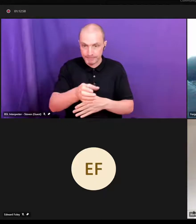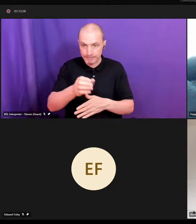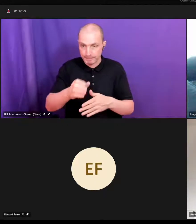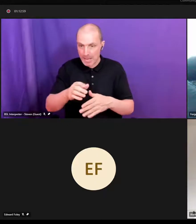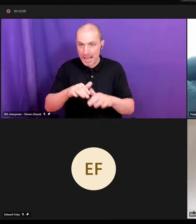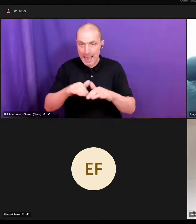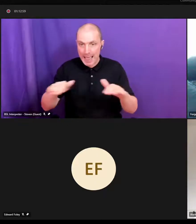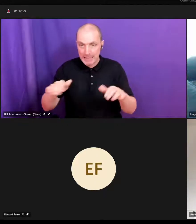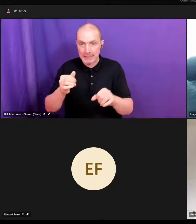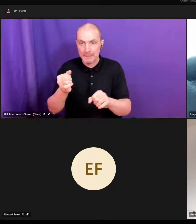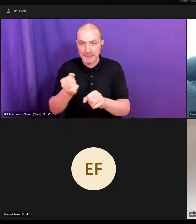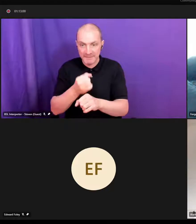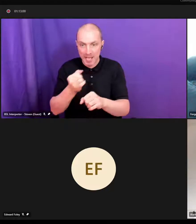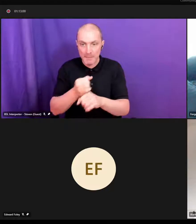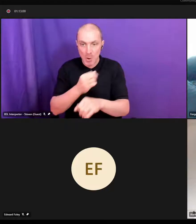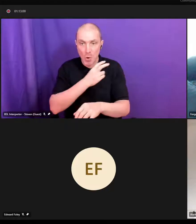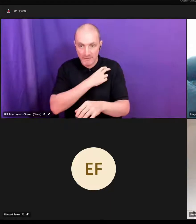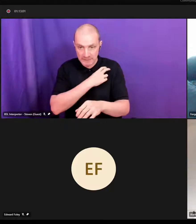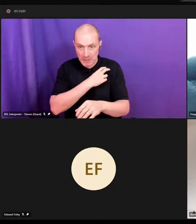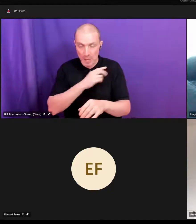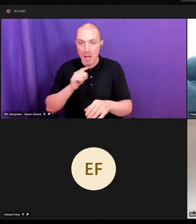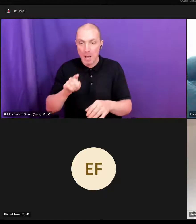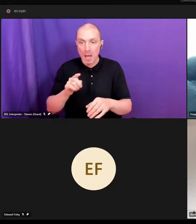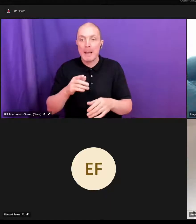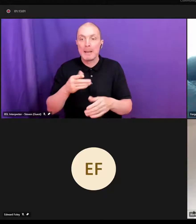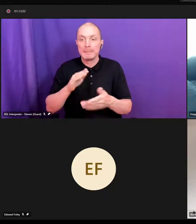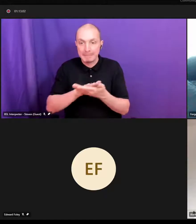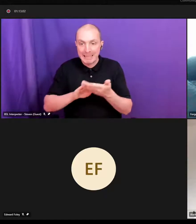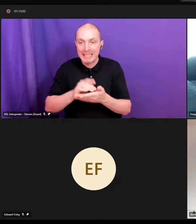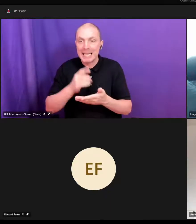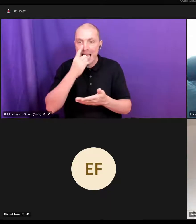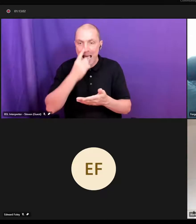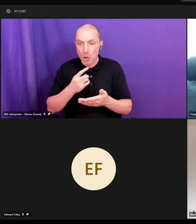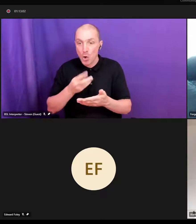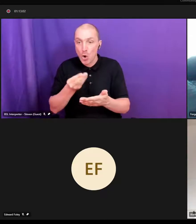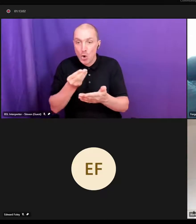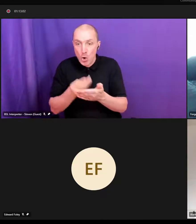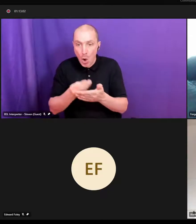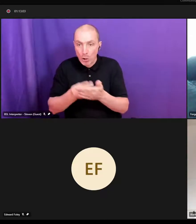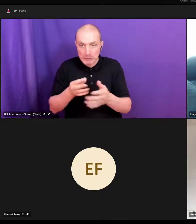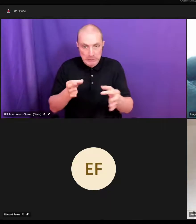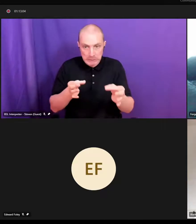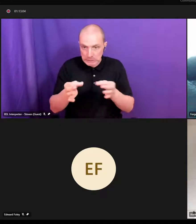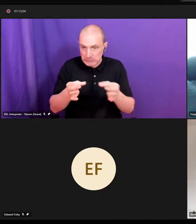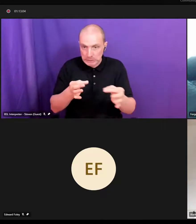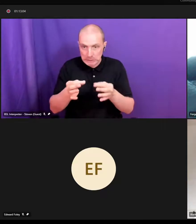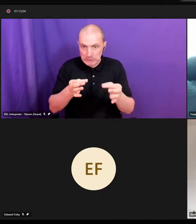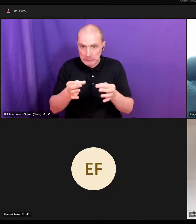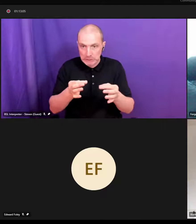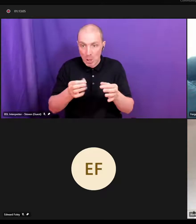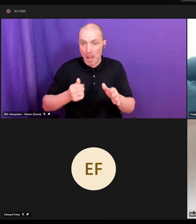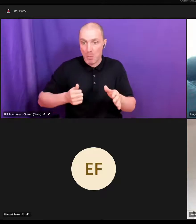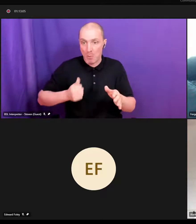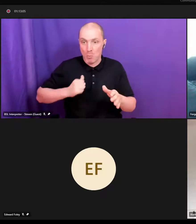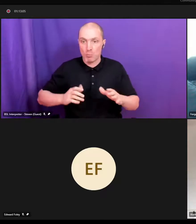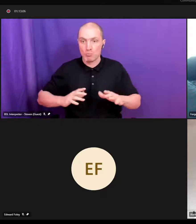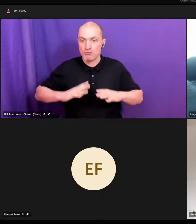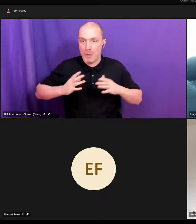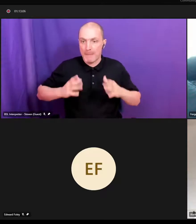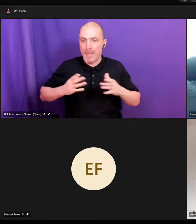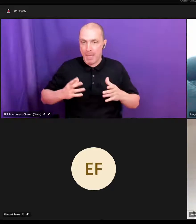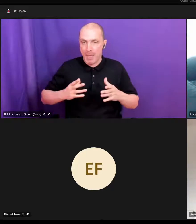plans and costings to allow us to be slightly ahead of the game when we get more information on the funding that will be provided to the